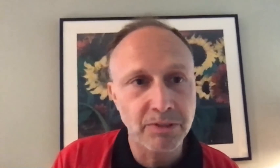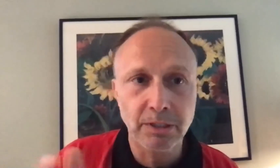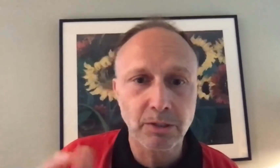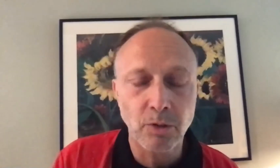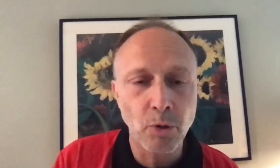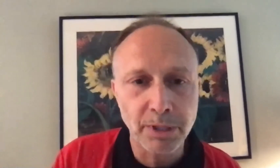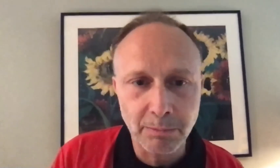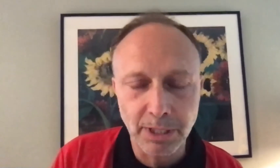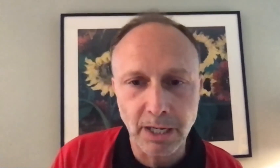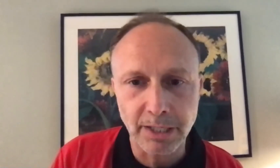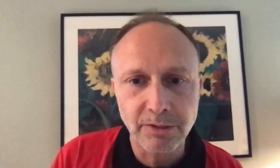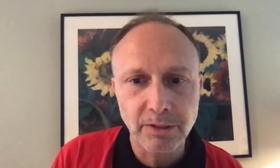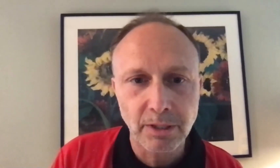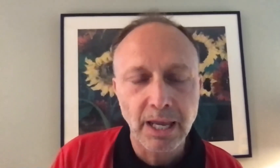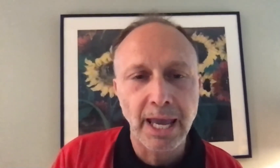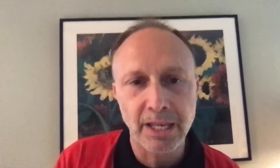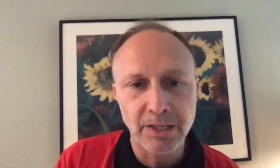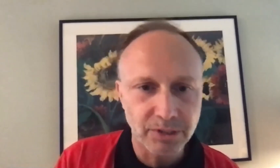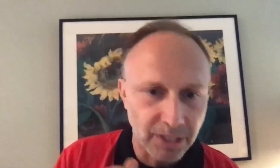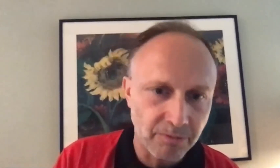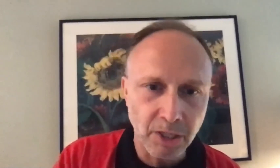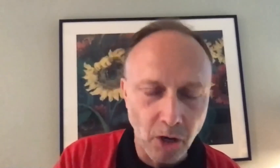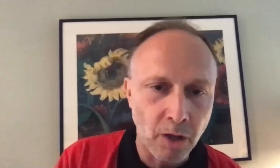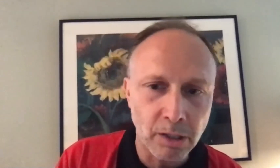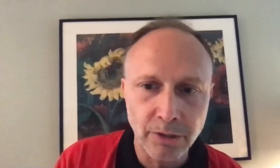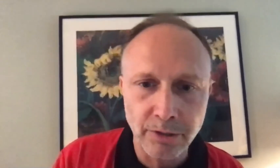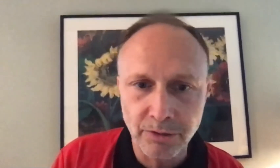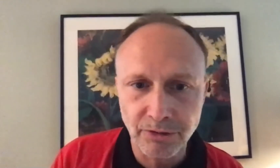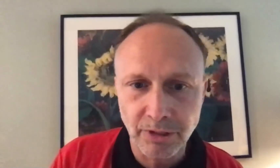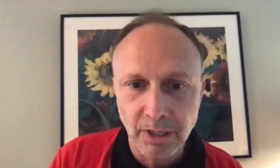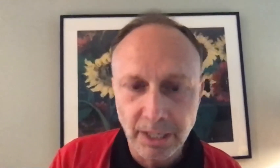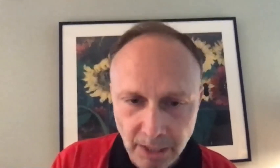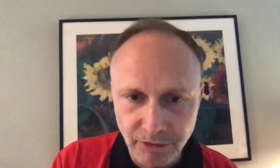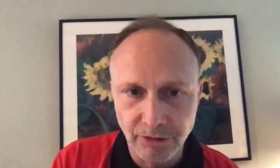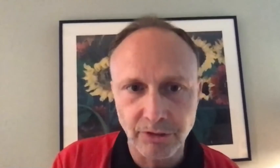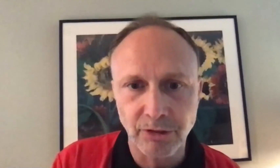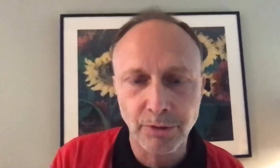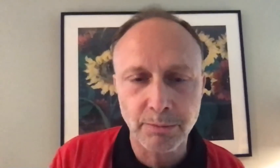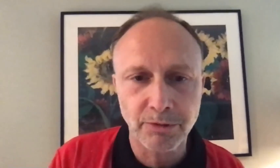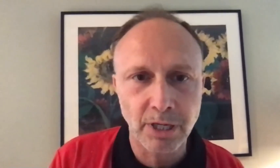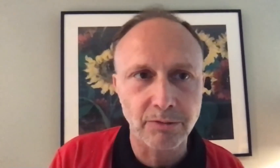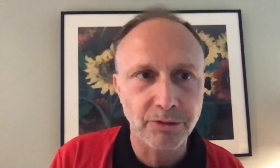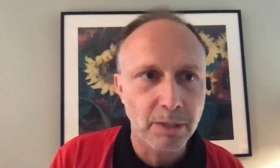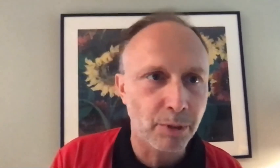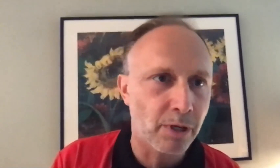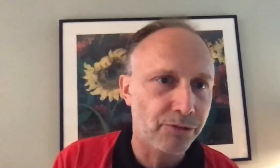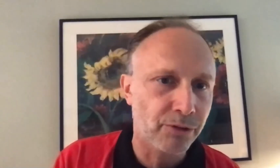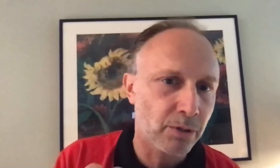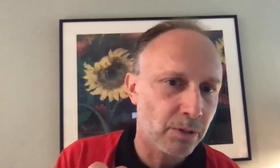of school, finding ways to represent knowledge, to represent